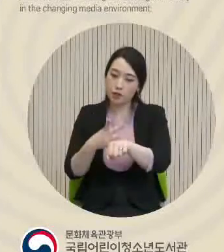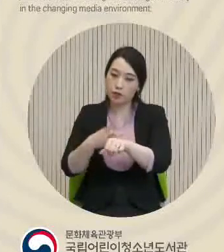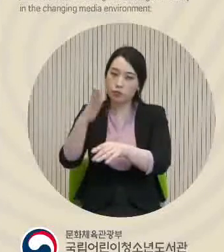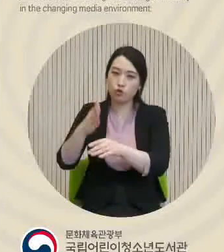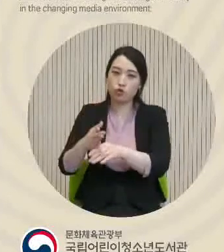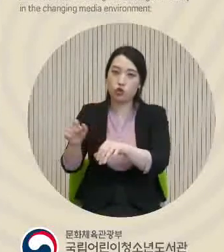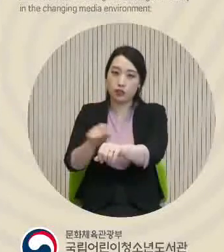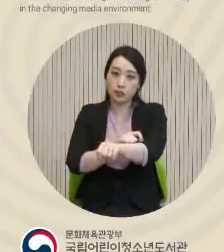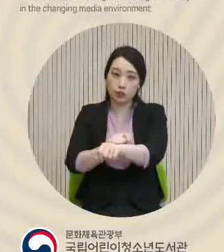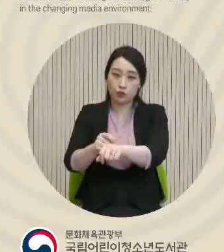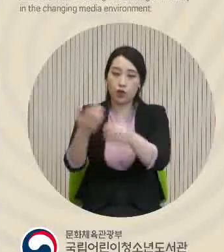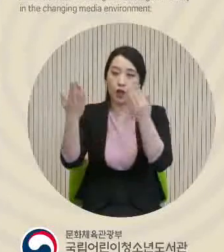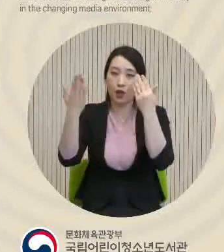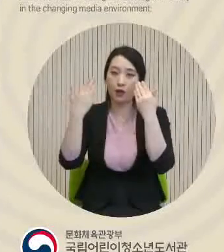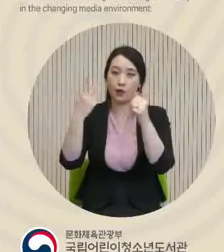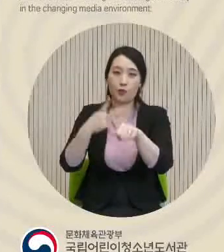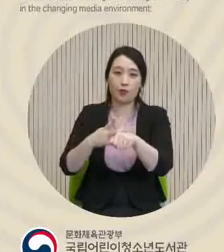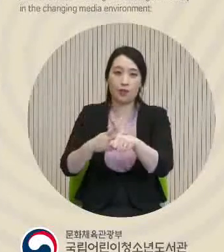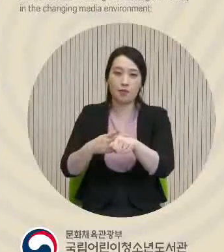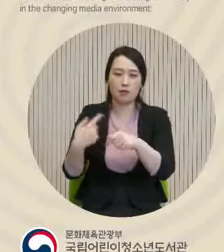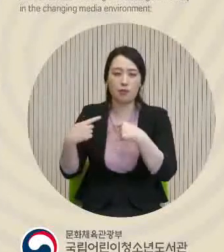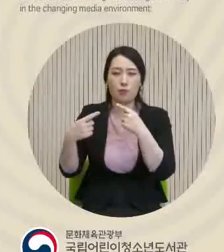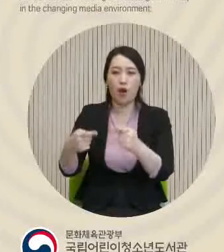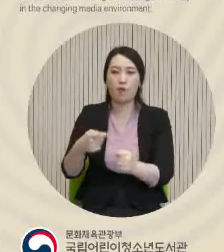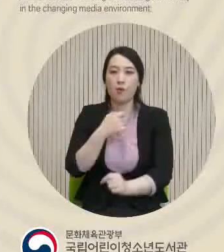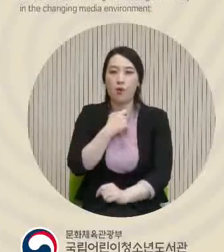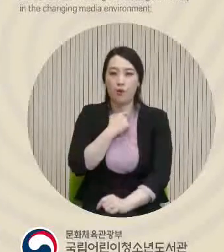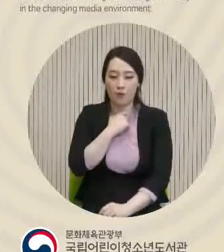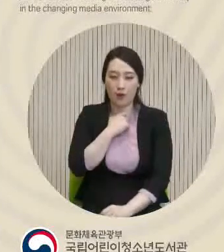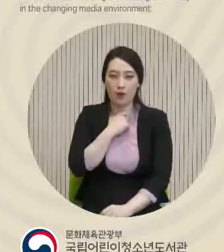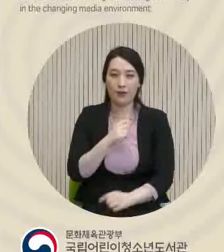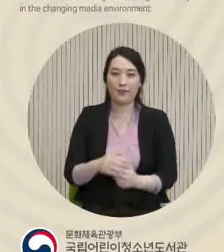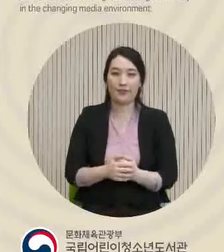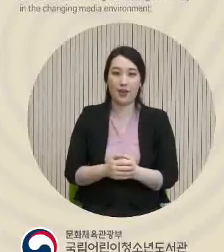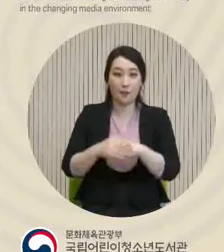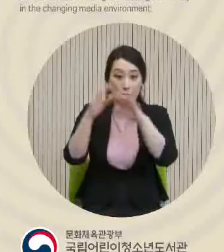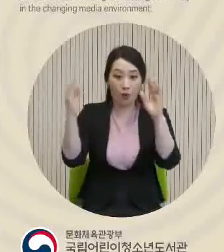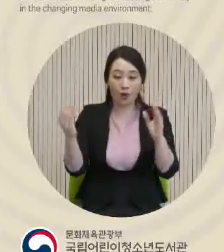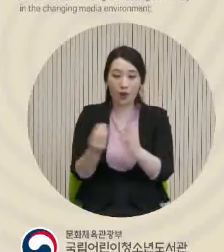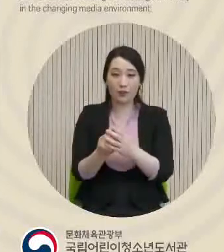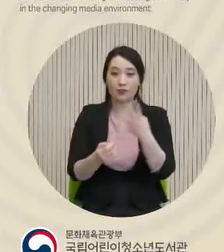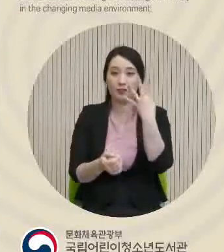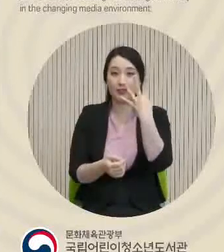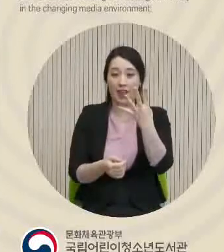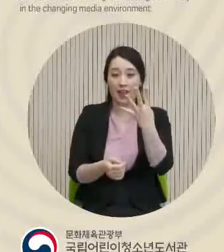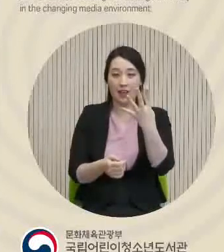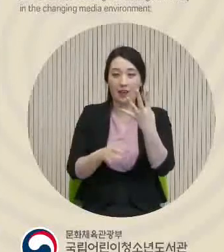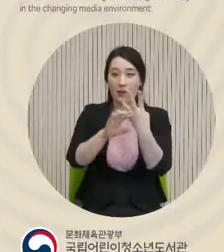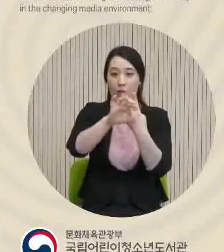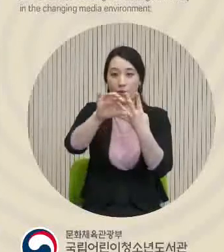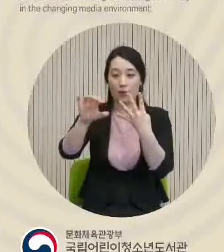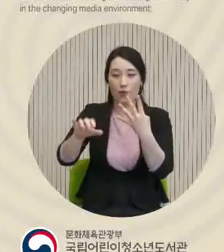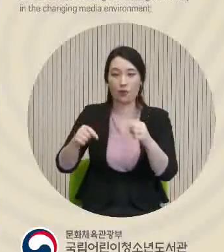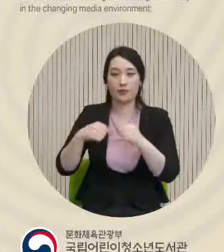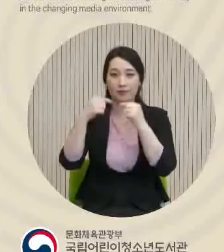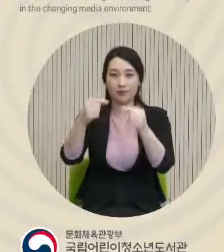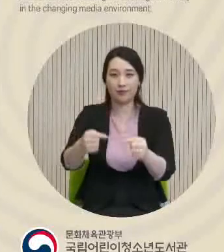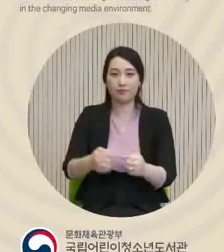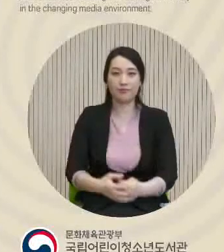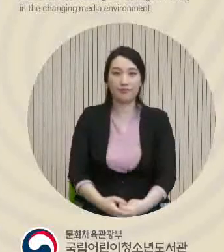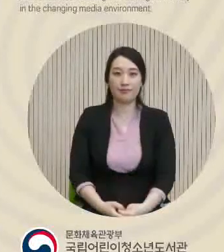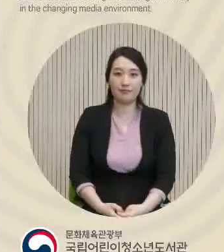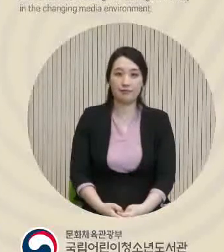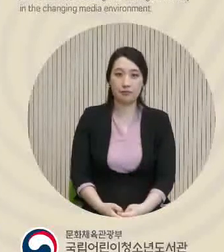other students in a special school applied for the participating in our project. So in total, 4